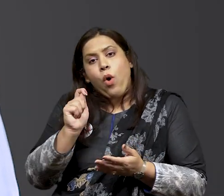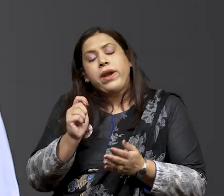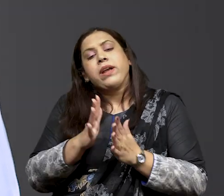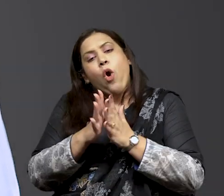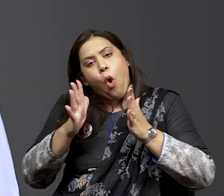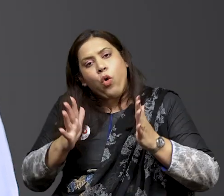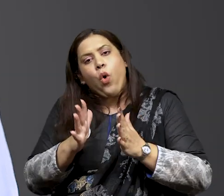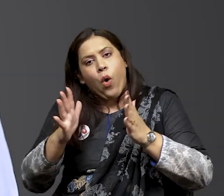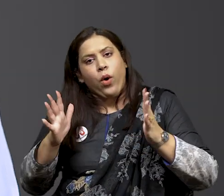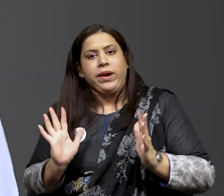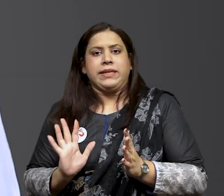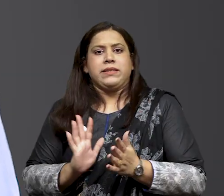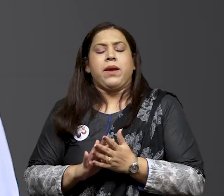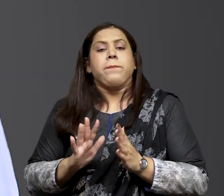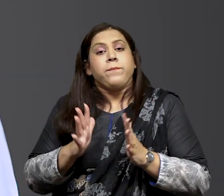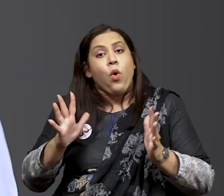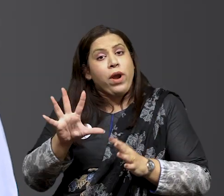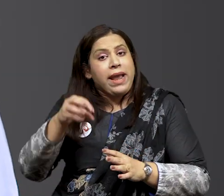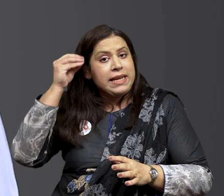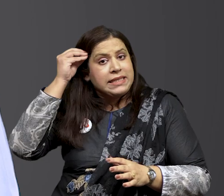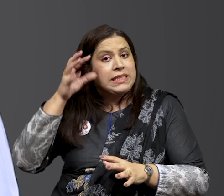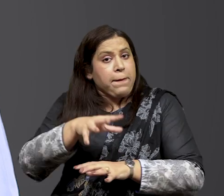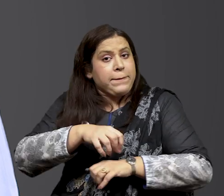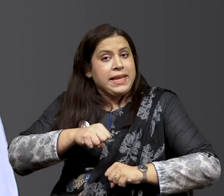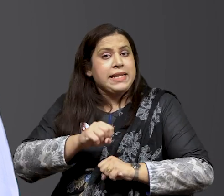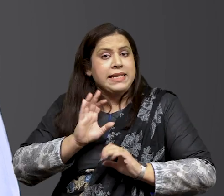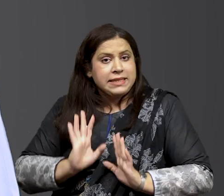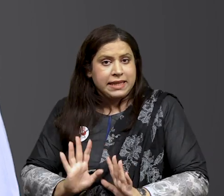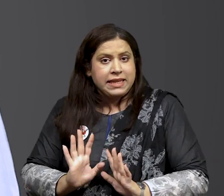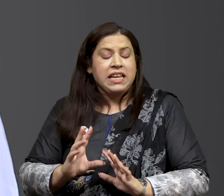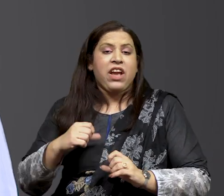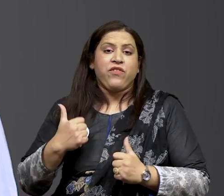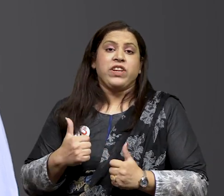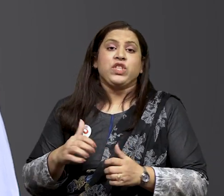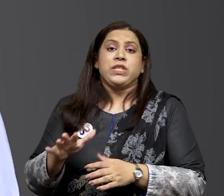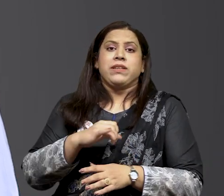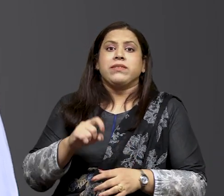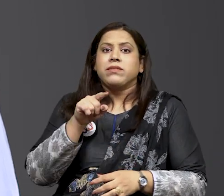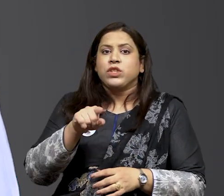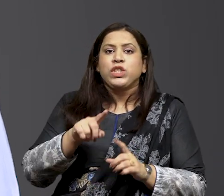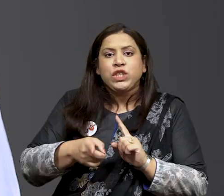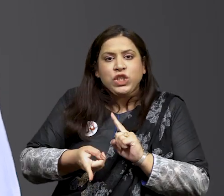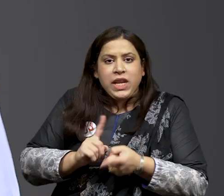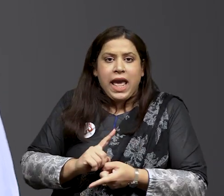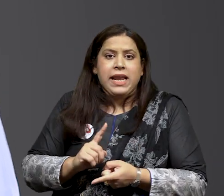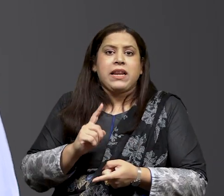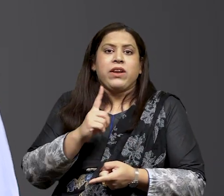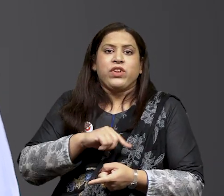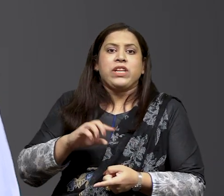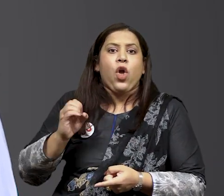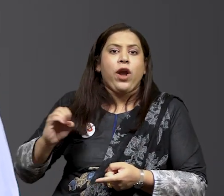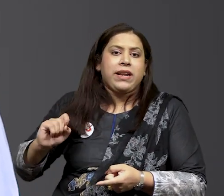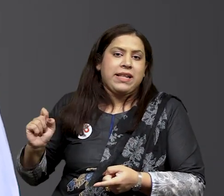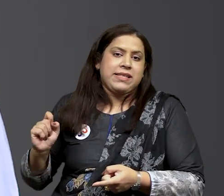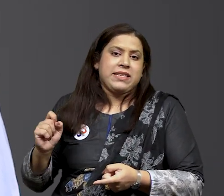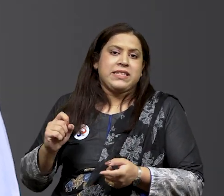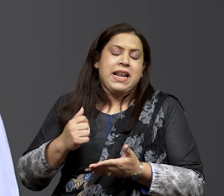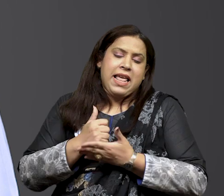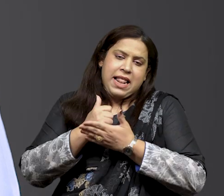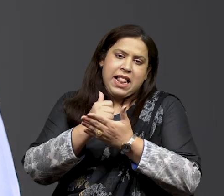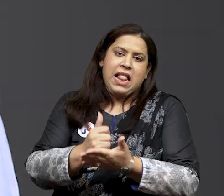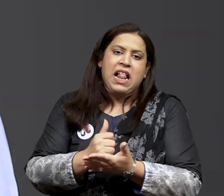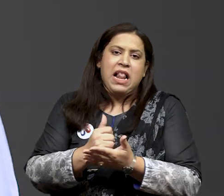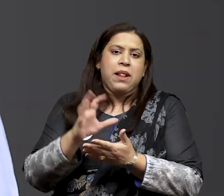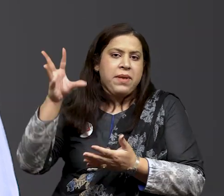more and more, and by getting more experience, to be able to root out those inefficiencies and to be able to turn this into an effective